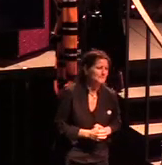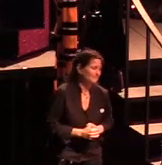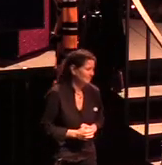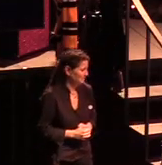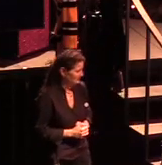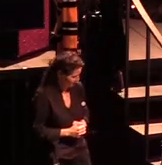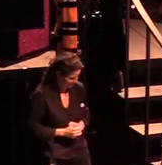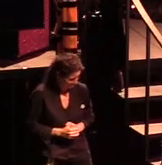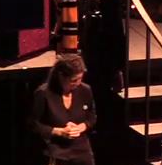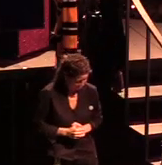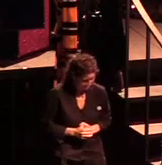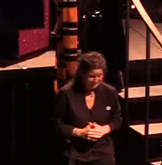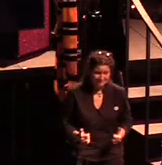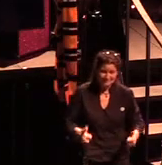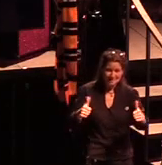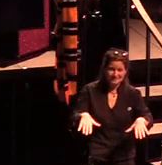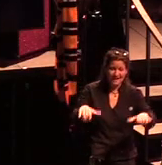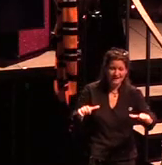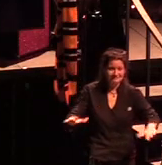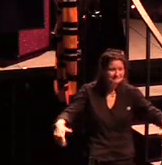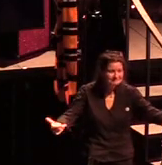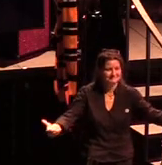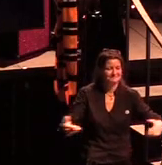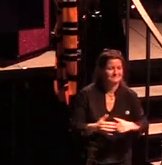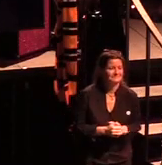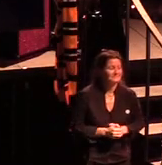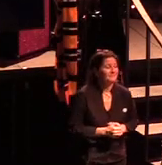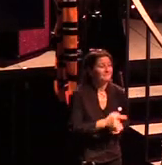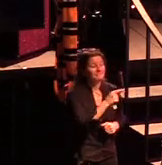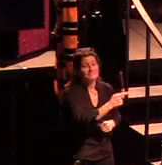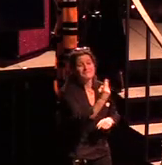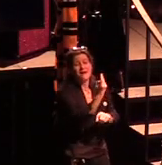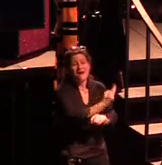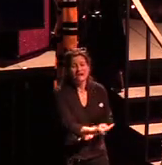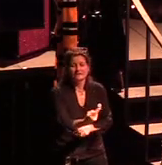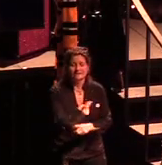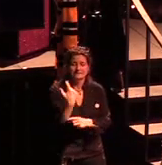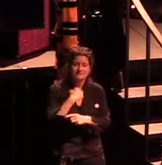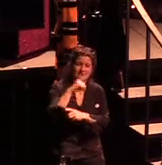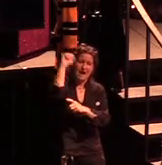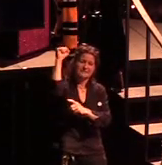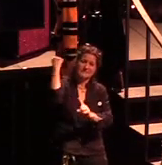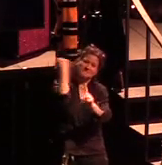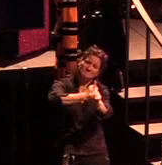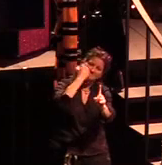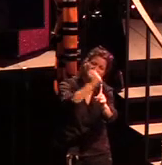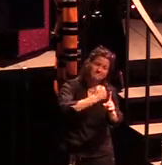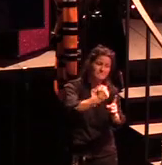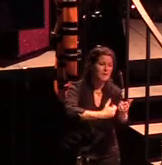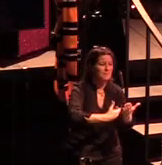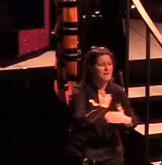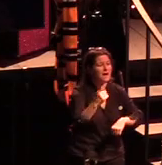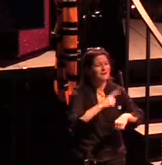flying start sausage biscuit I'm an artist and activist and a part-time